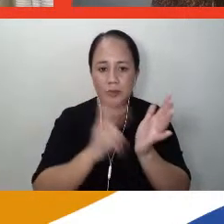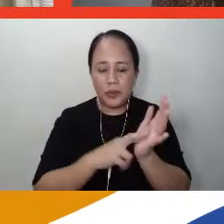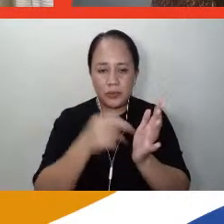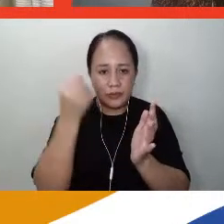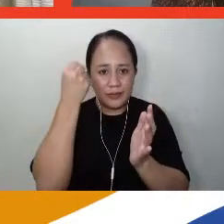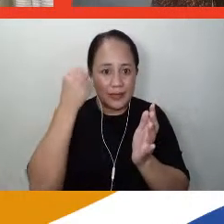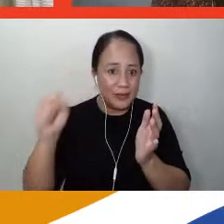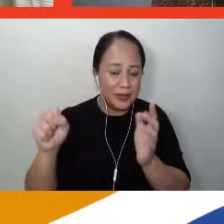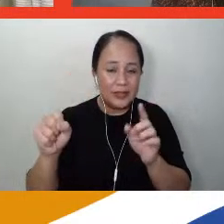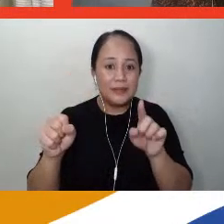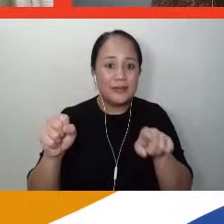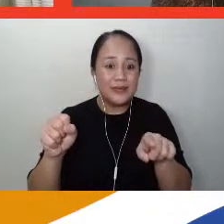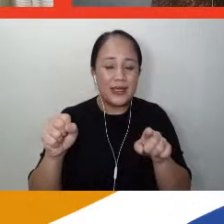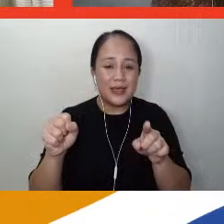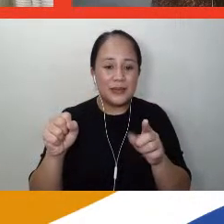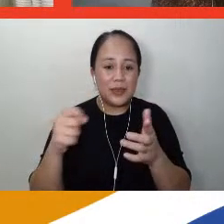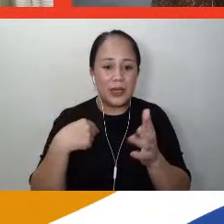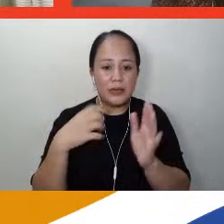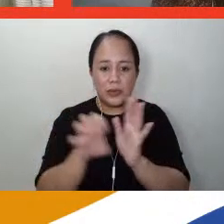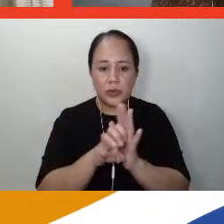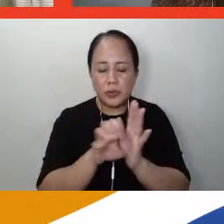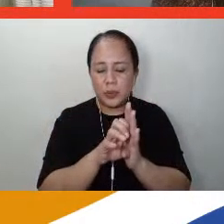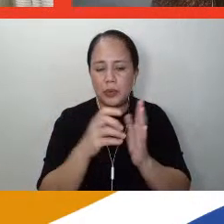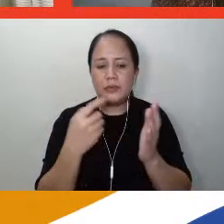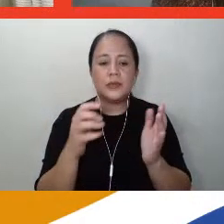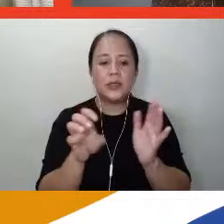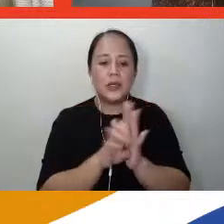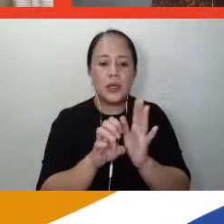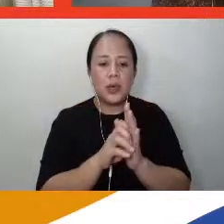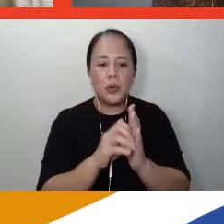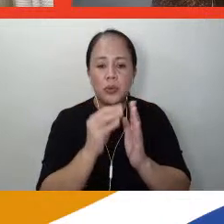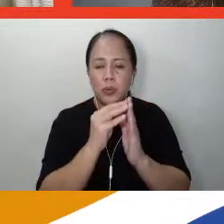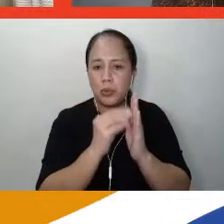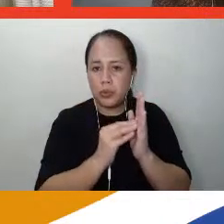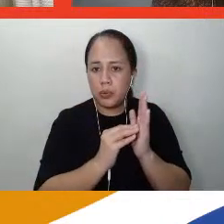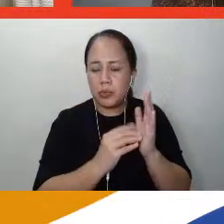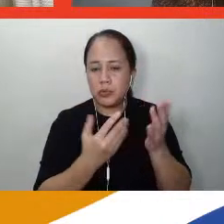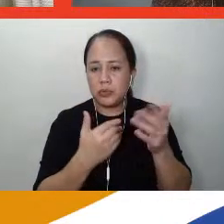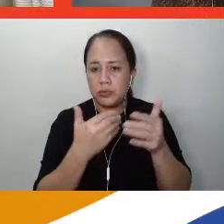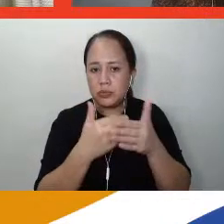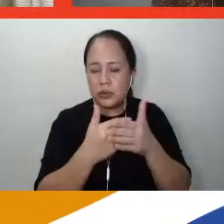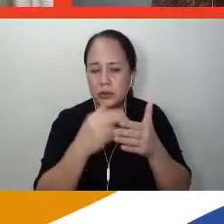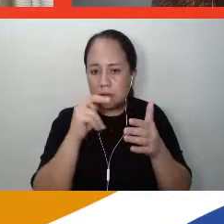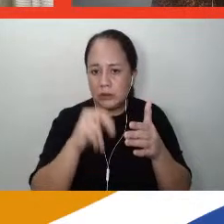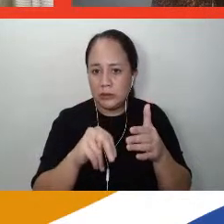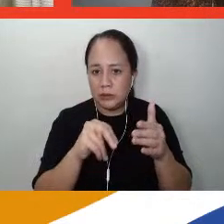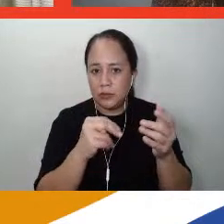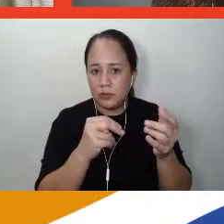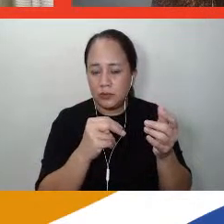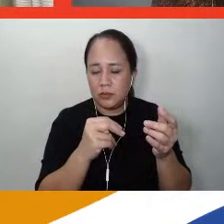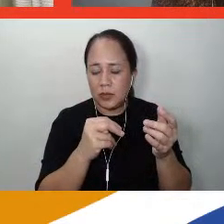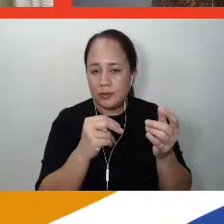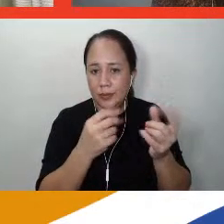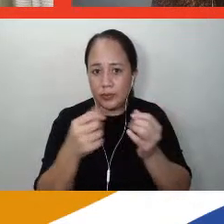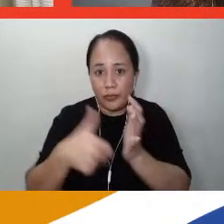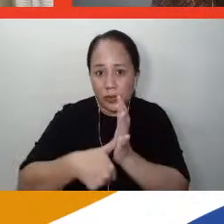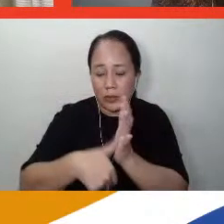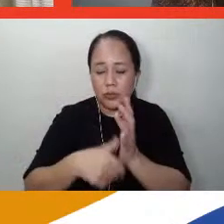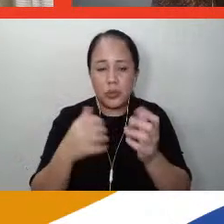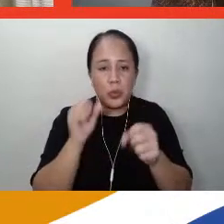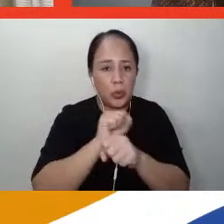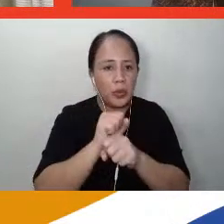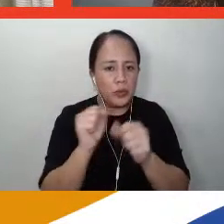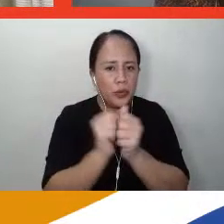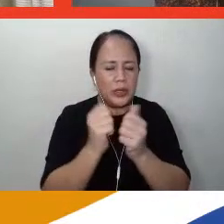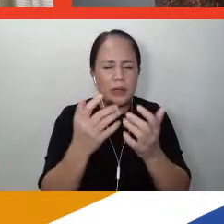content, especially when you think about different periods of the elections where they may need to do that. And we continue to work with them